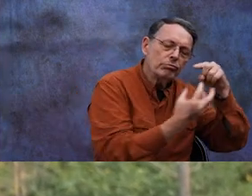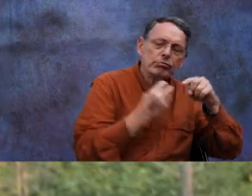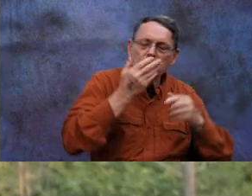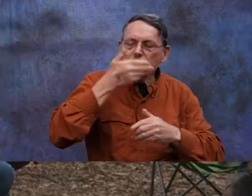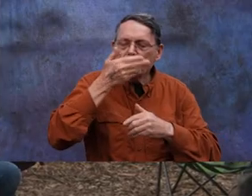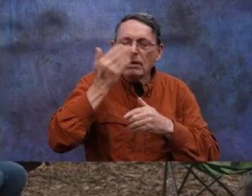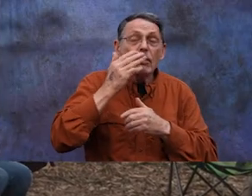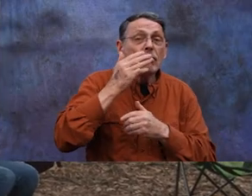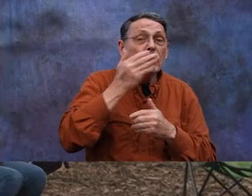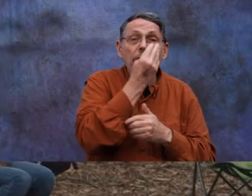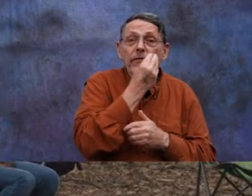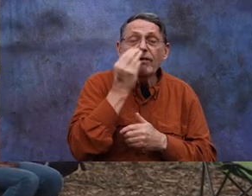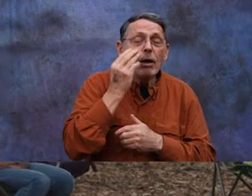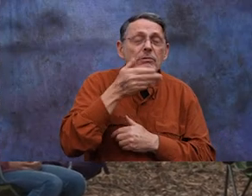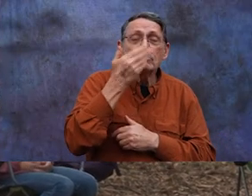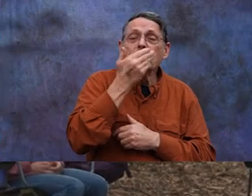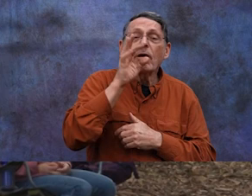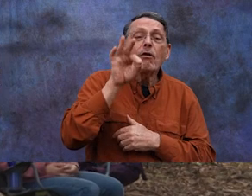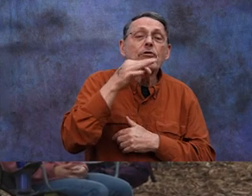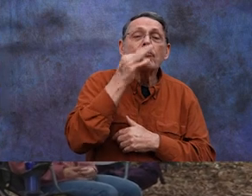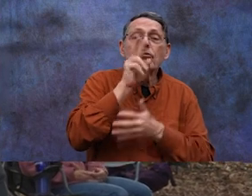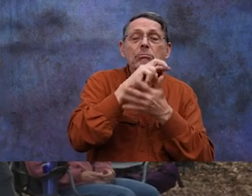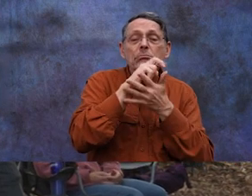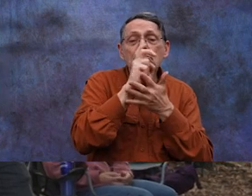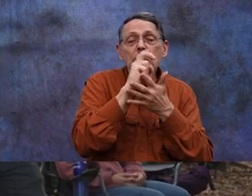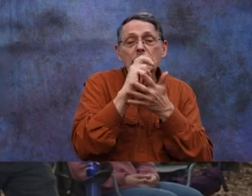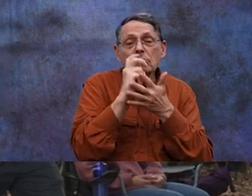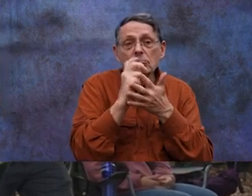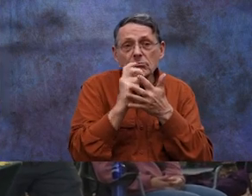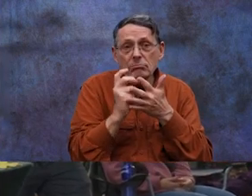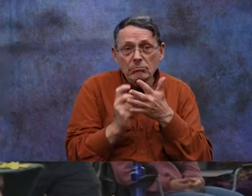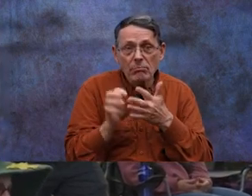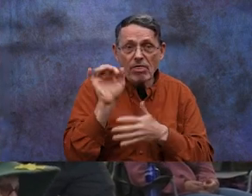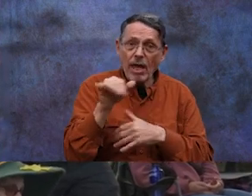the fruit draws you deeper into the island.